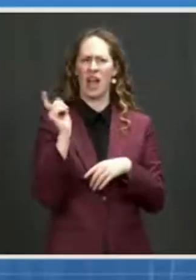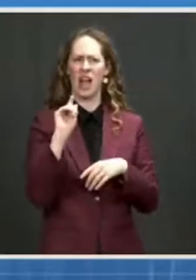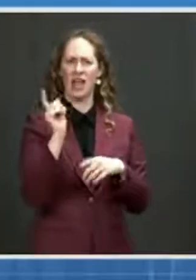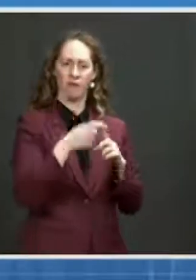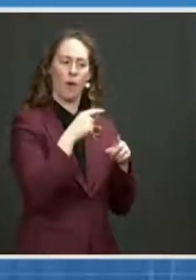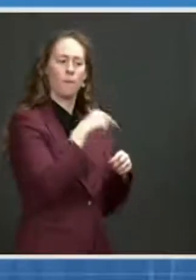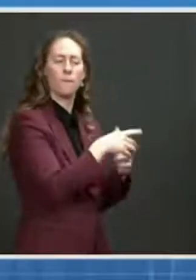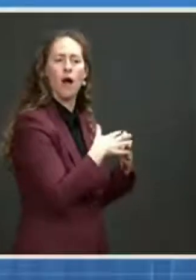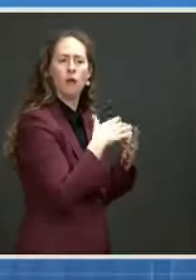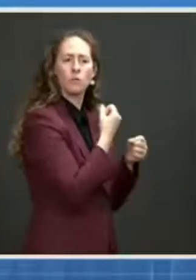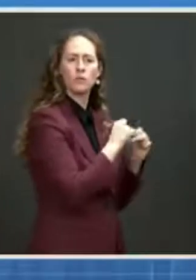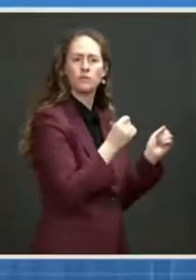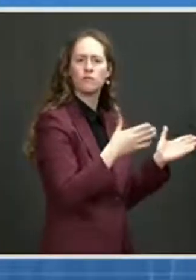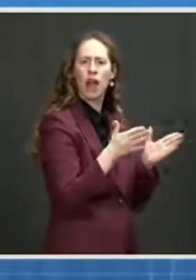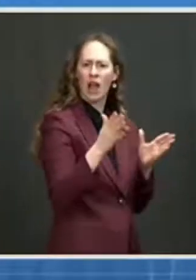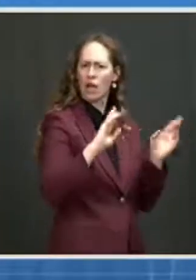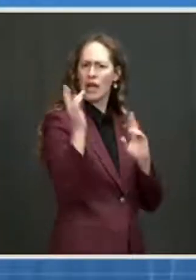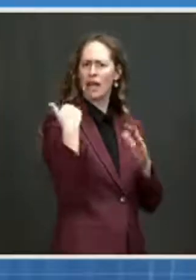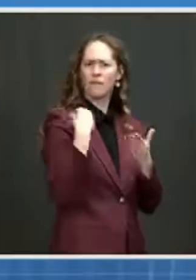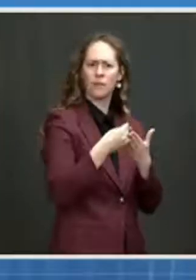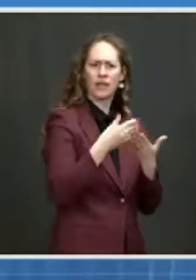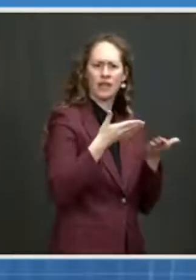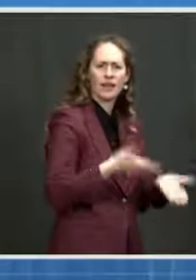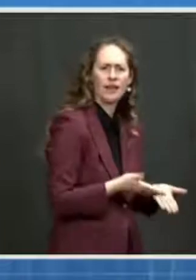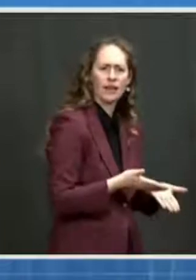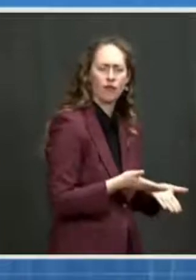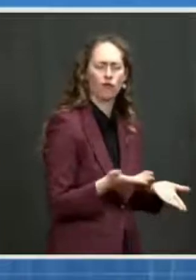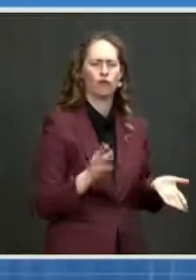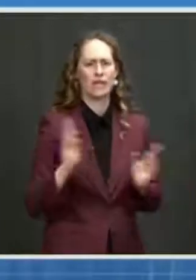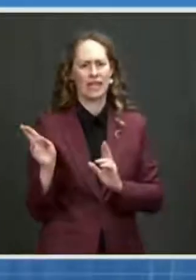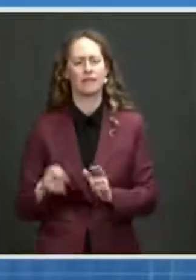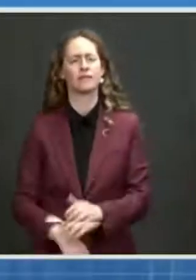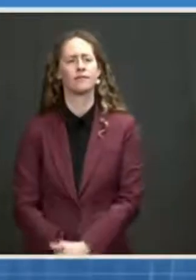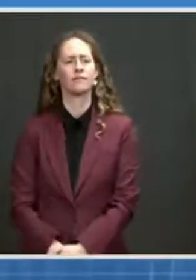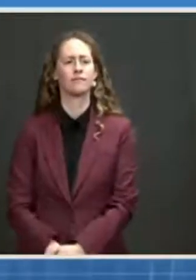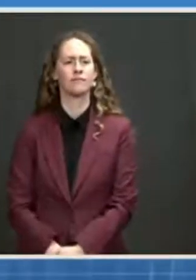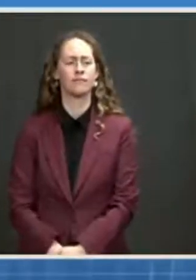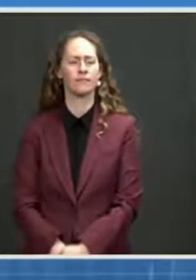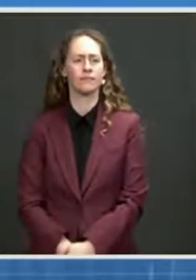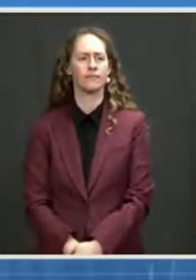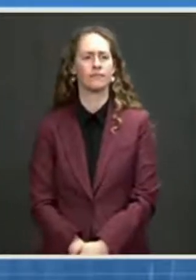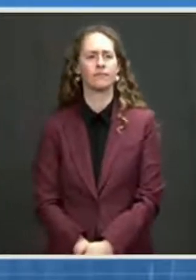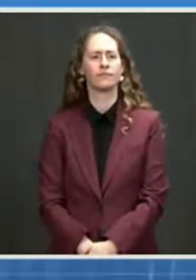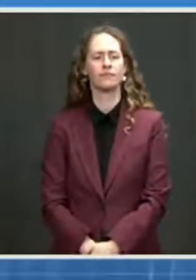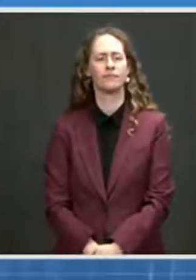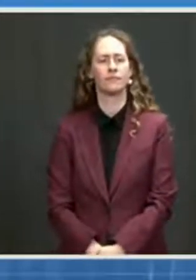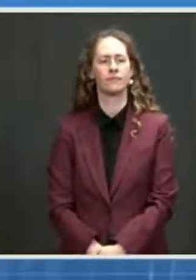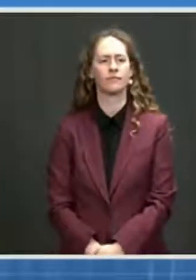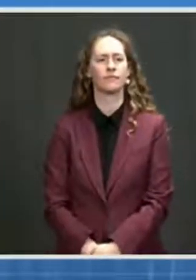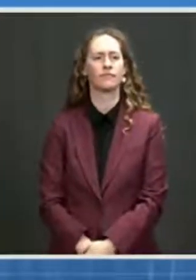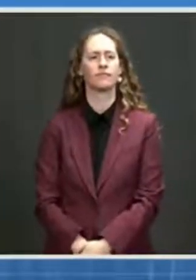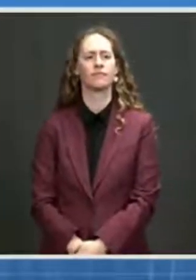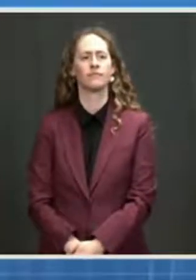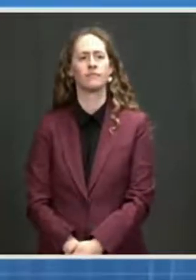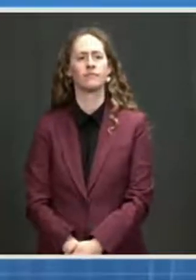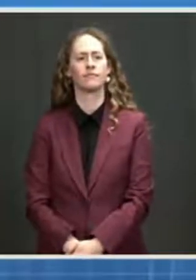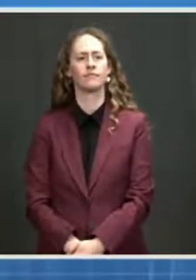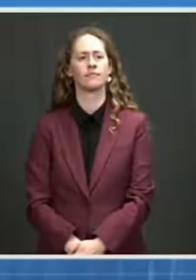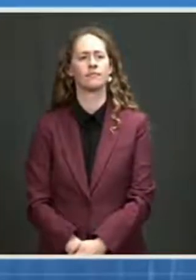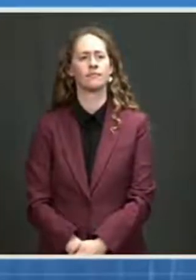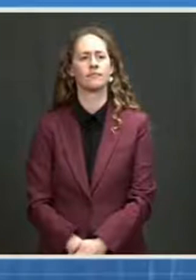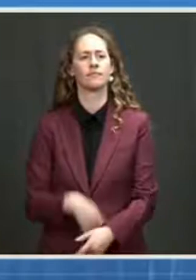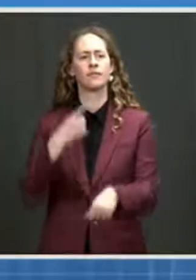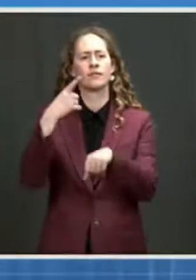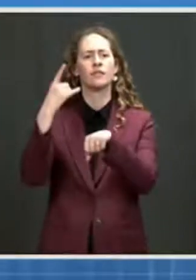hard-hit and high-risk communities with lower vaccination rates. In Florida, the Jacksonville Transportation Authority has partnered with